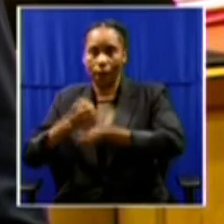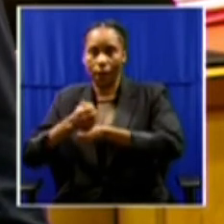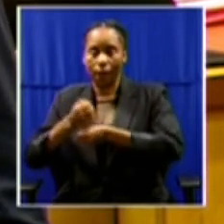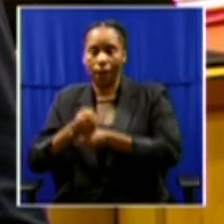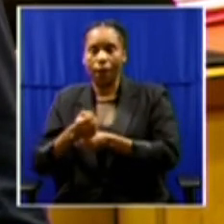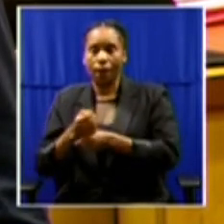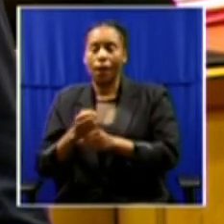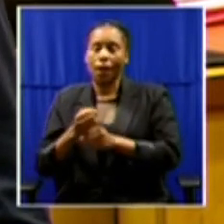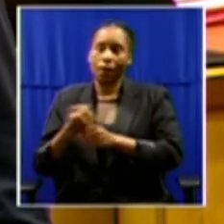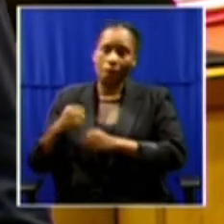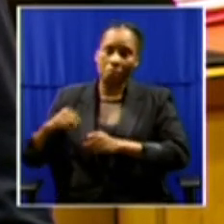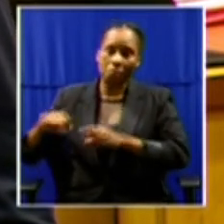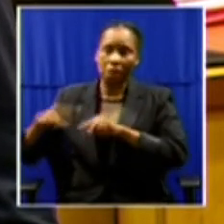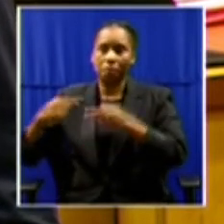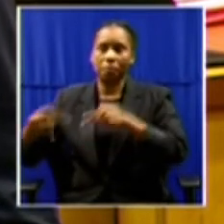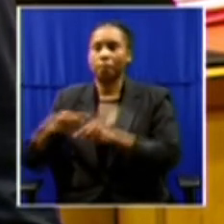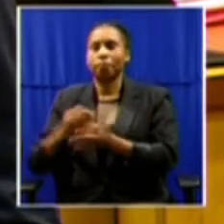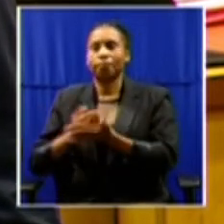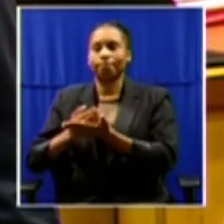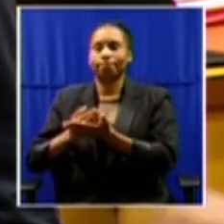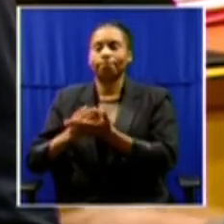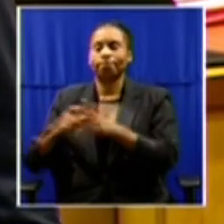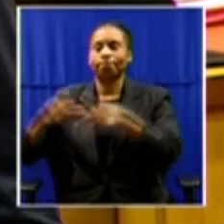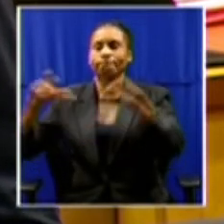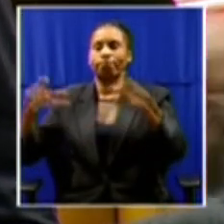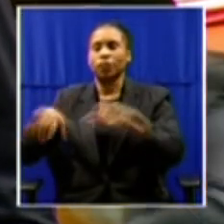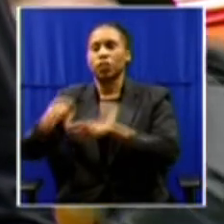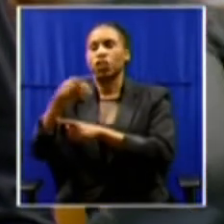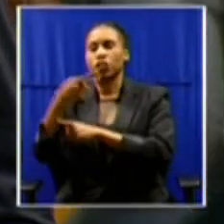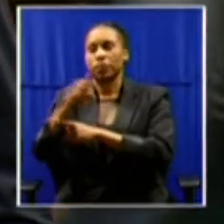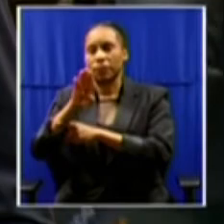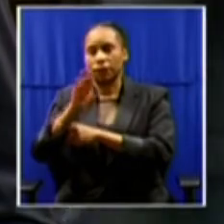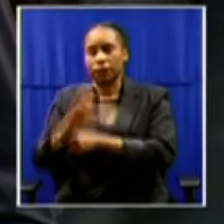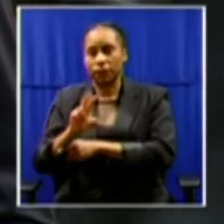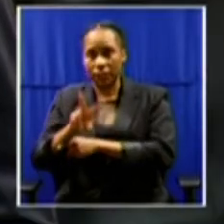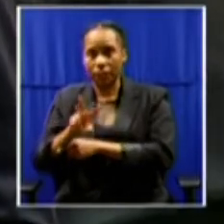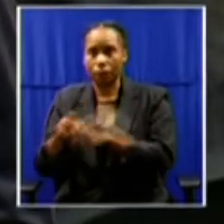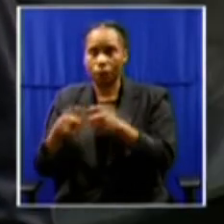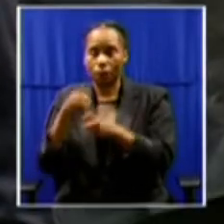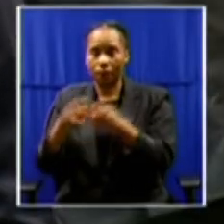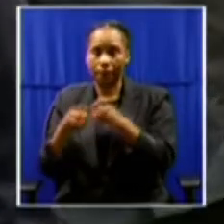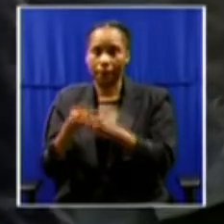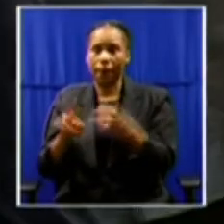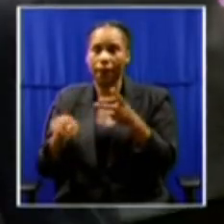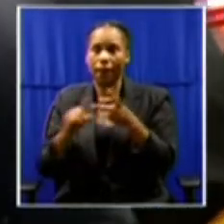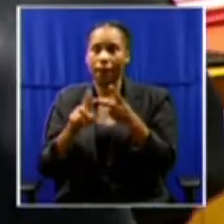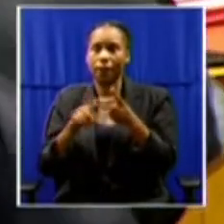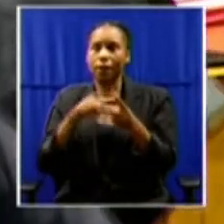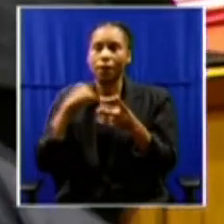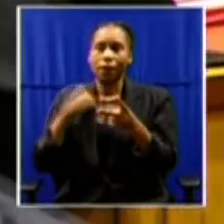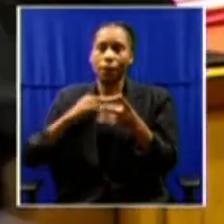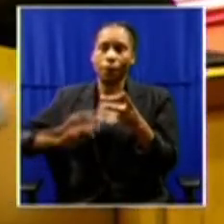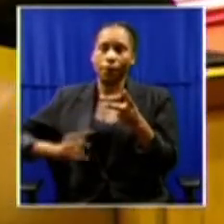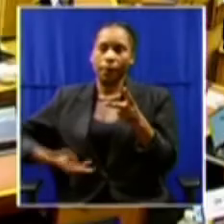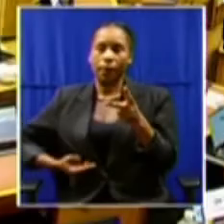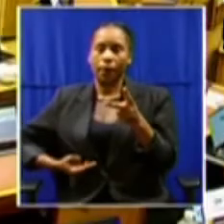fight the scourge of gender-based violence, rape, and other femicide crimes that are there in society. Thank you. Thank you,